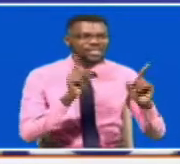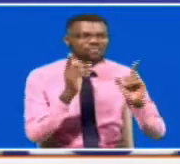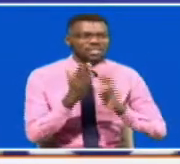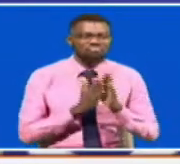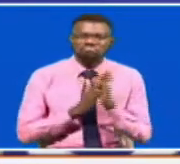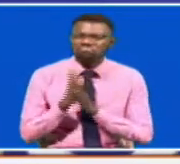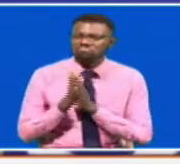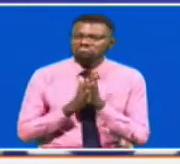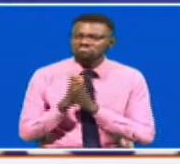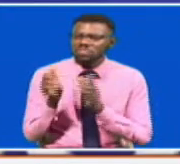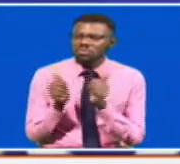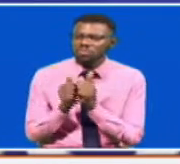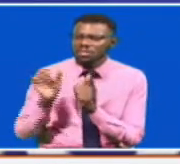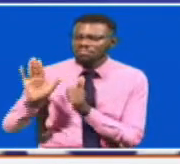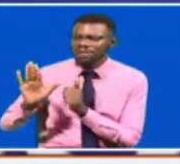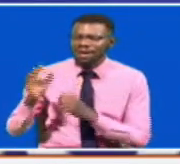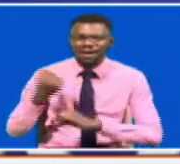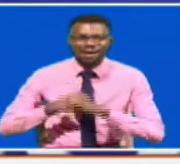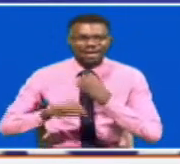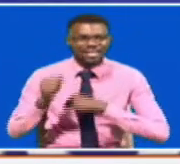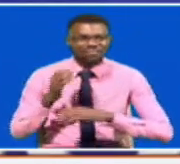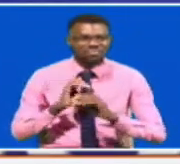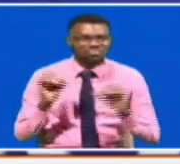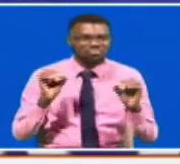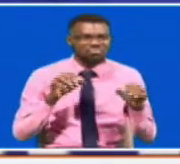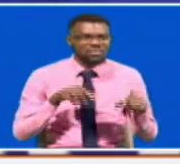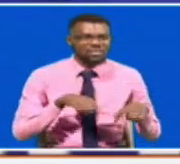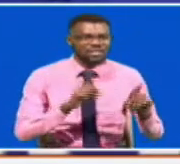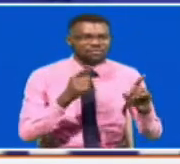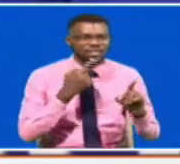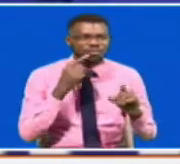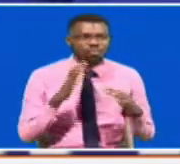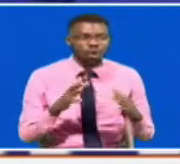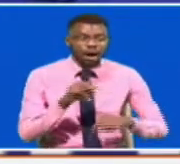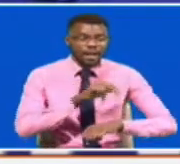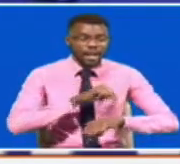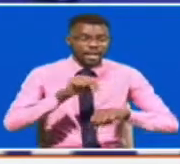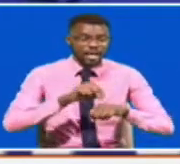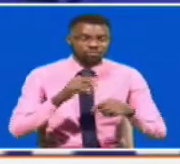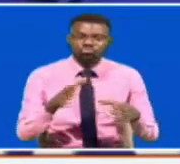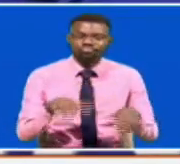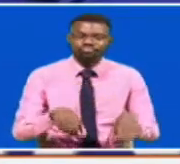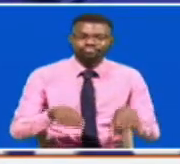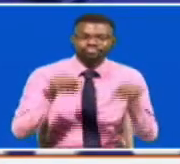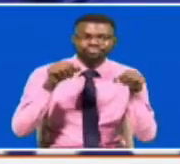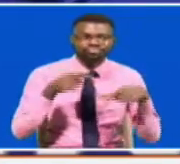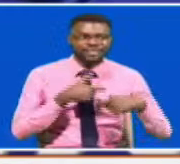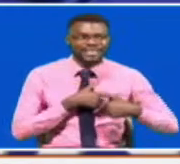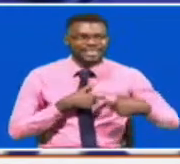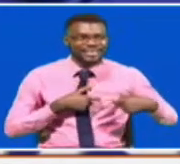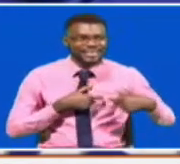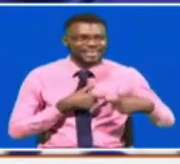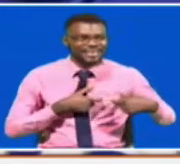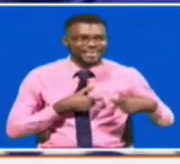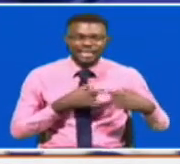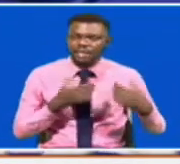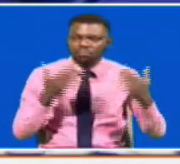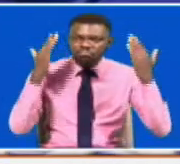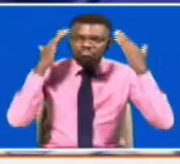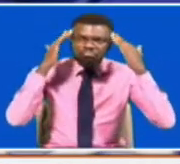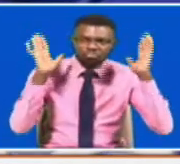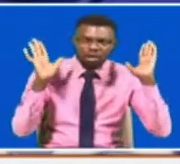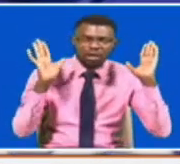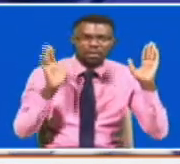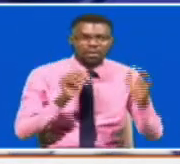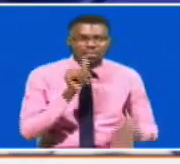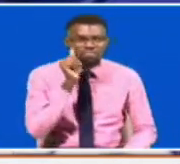in their activities. Further, Kanchori states that the National Chief Agent's team at the command center were kept in the dark,